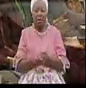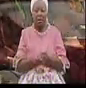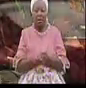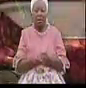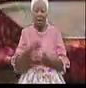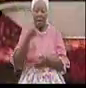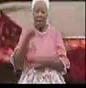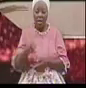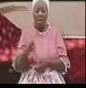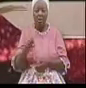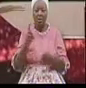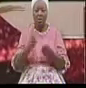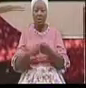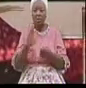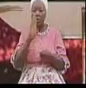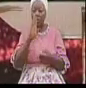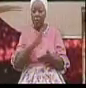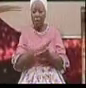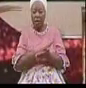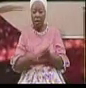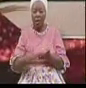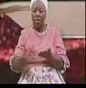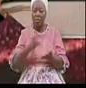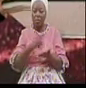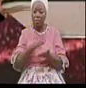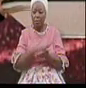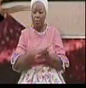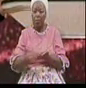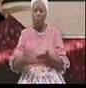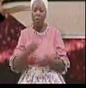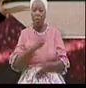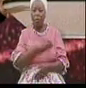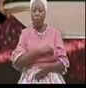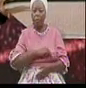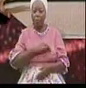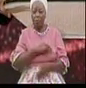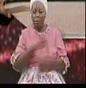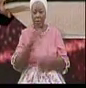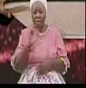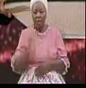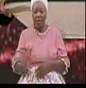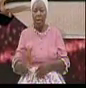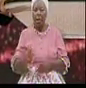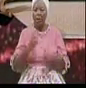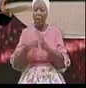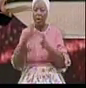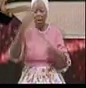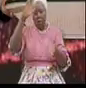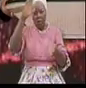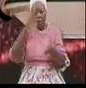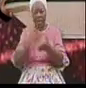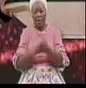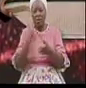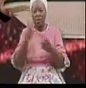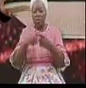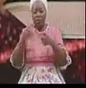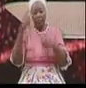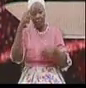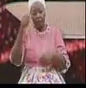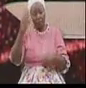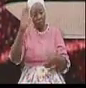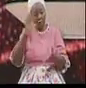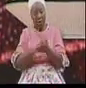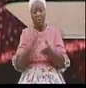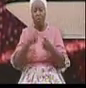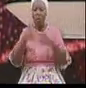be clean, pure morally, for the bridegroom to accept